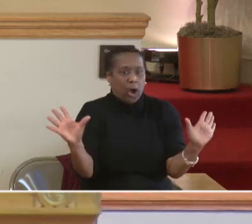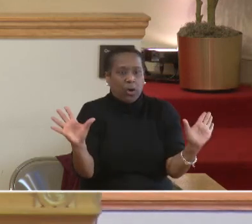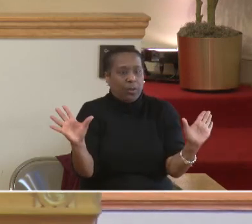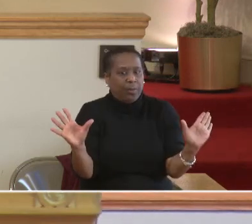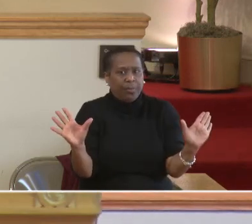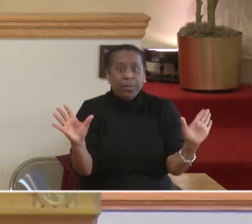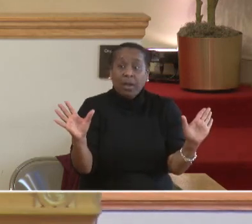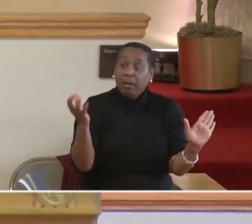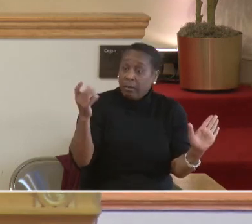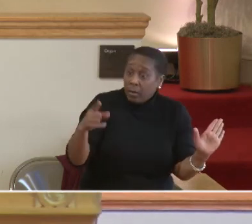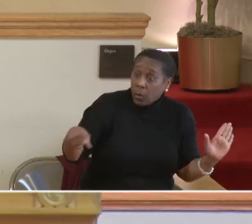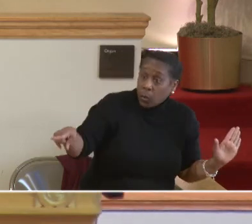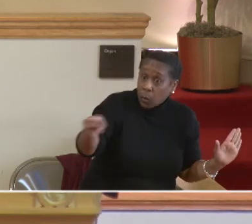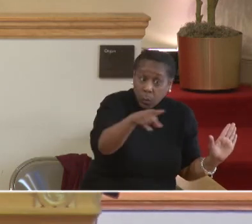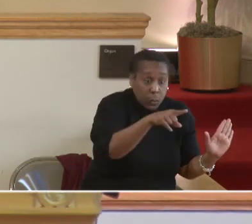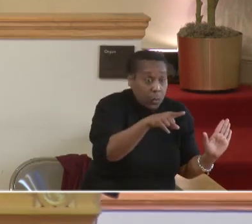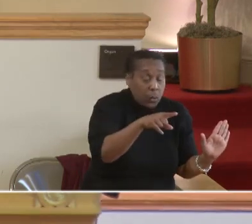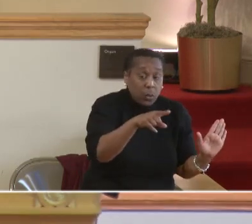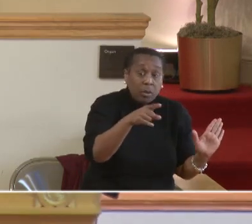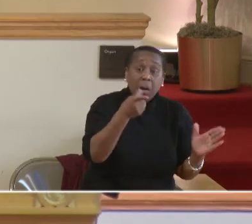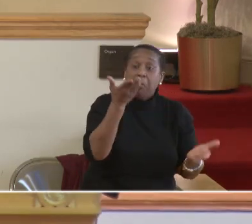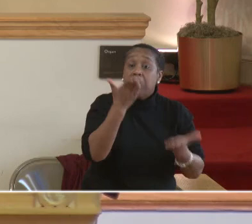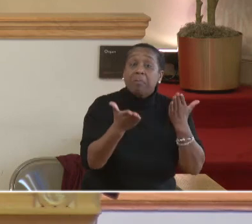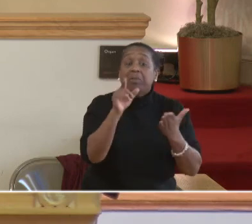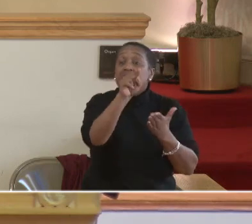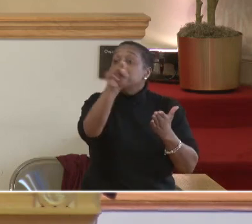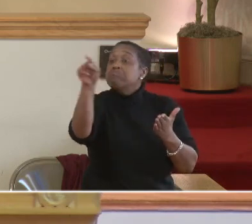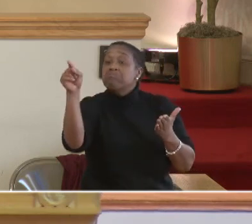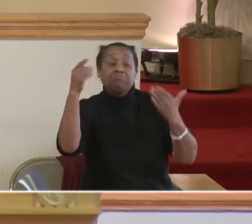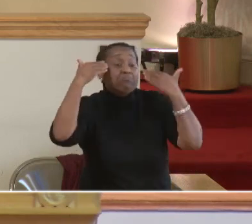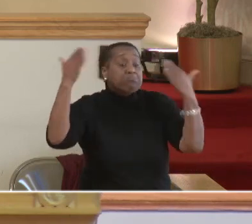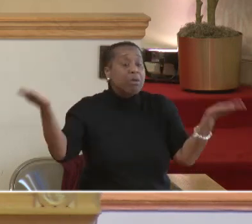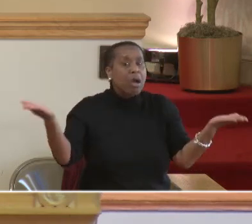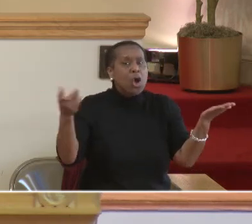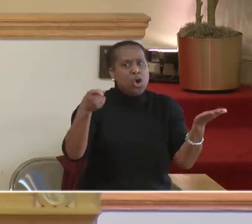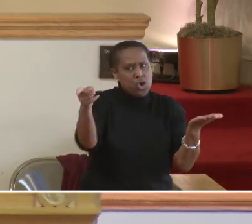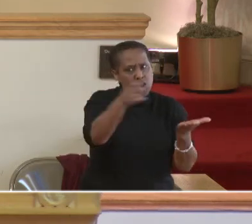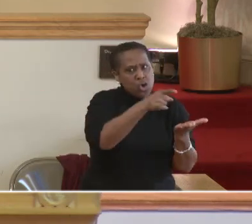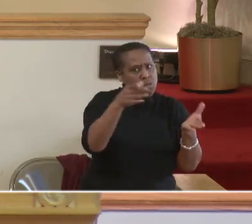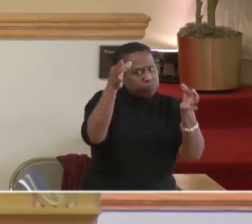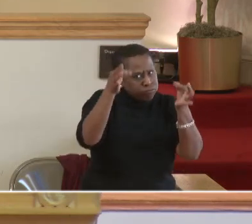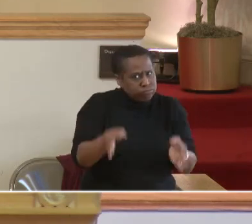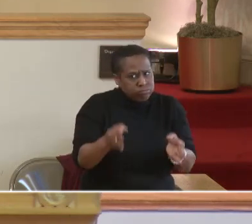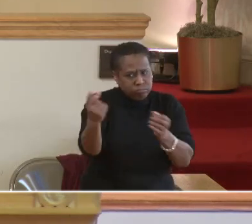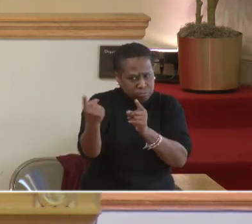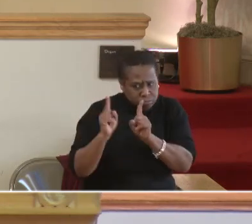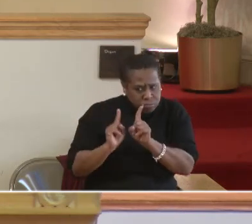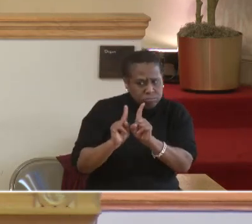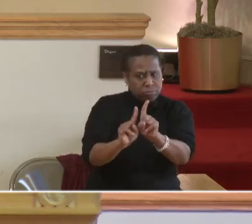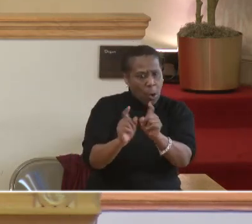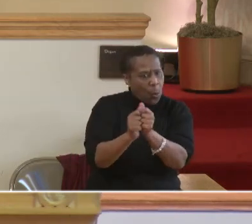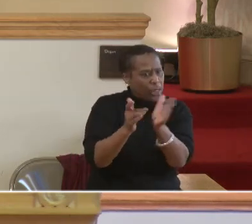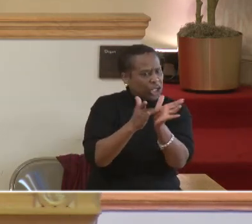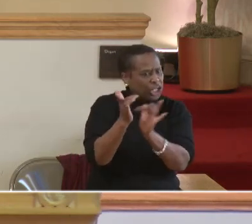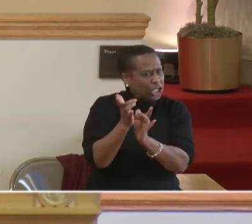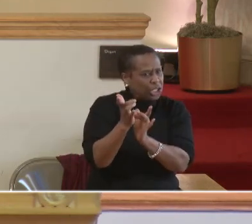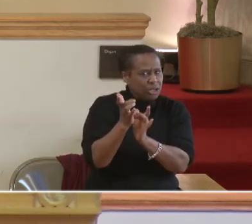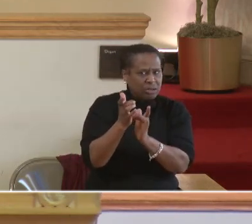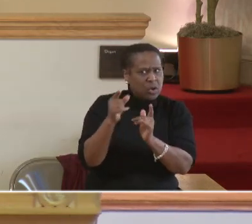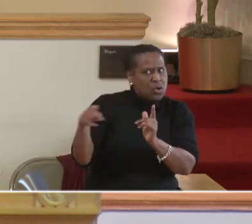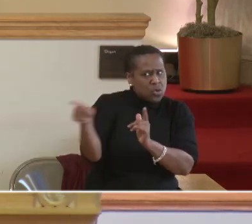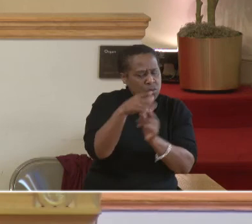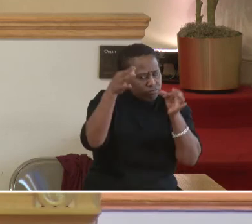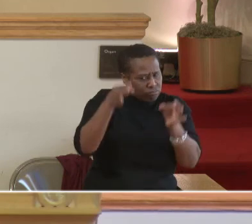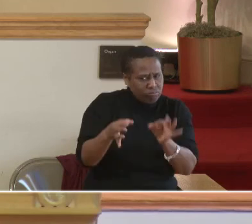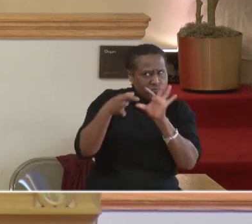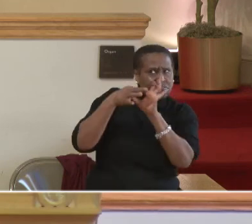So that if there are those among us who would walk with him, who would be in relationship